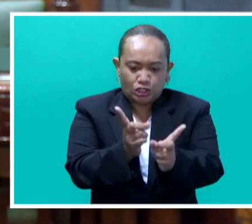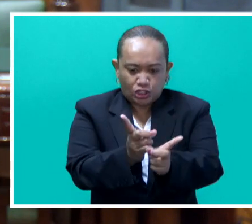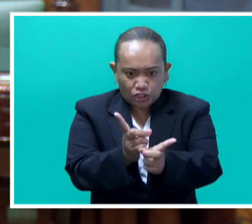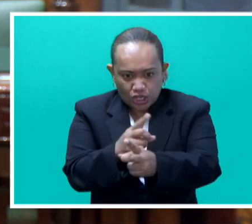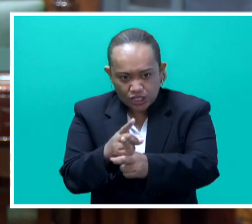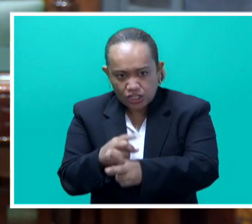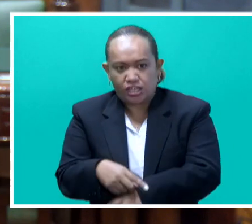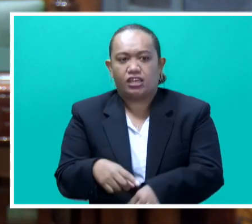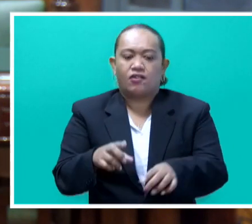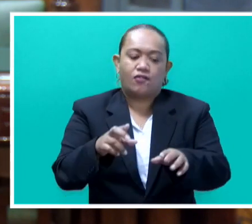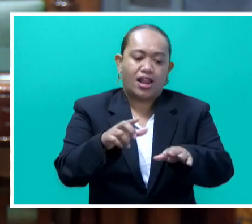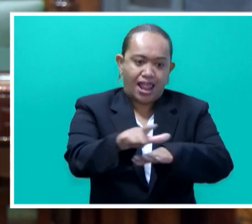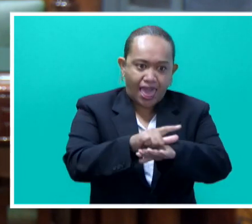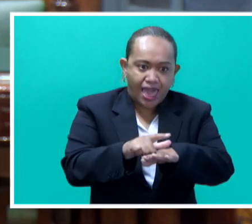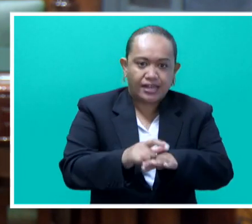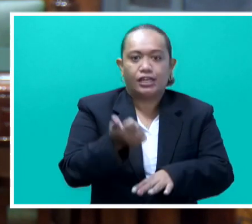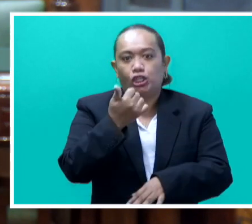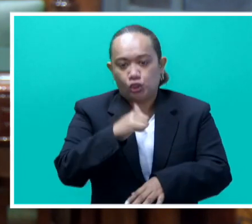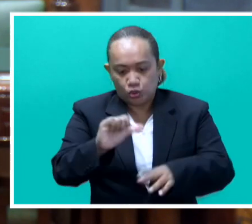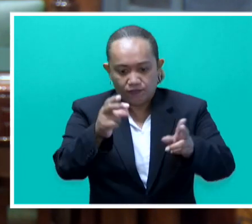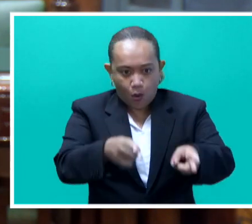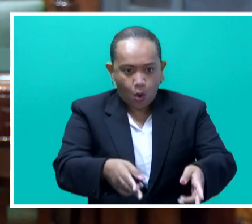example, hotels, outside main urban